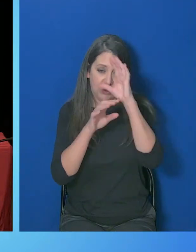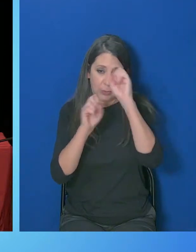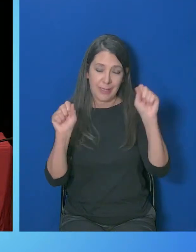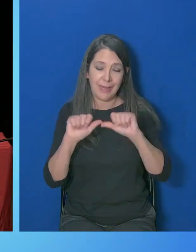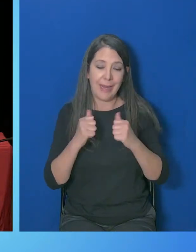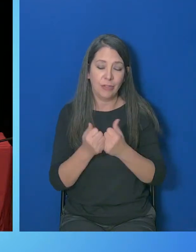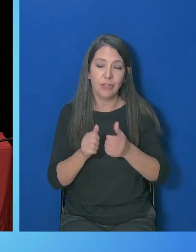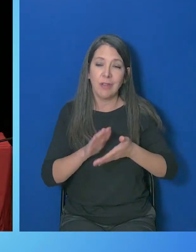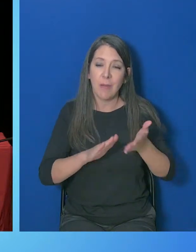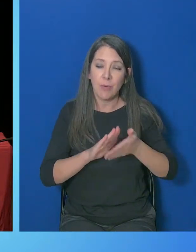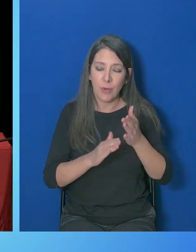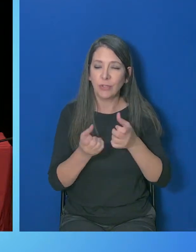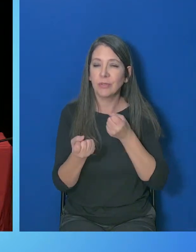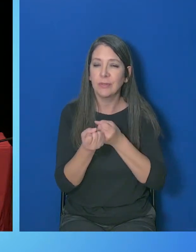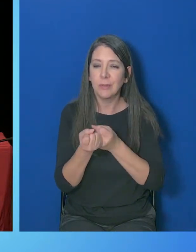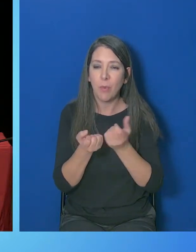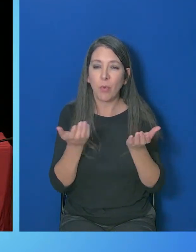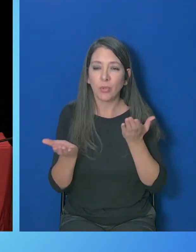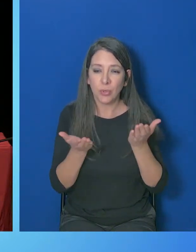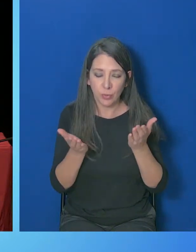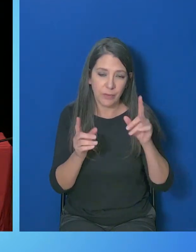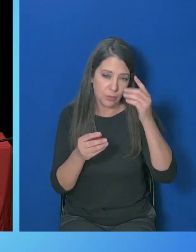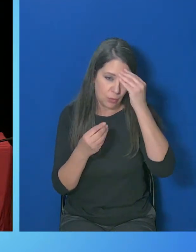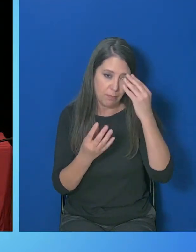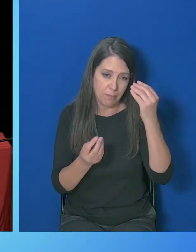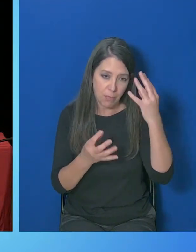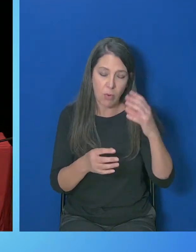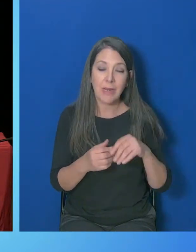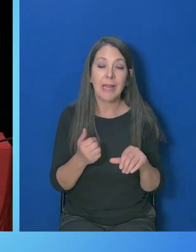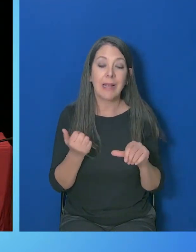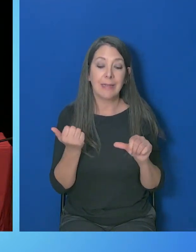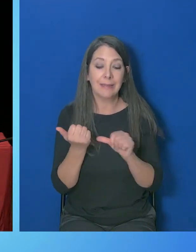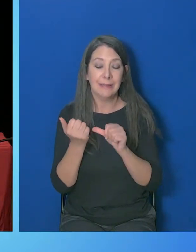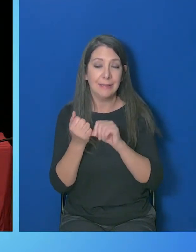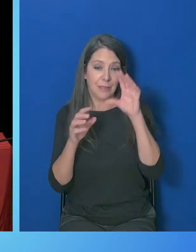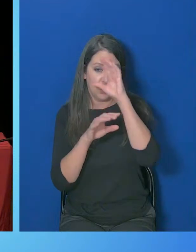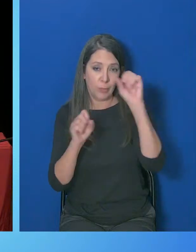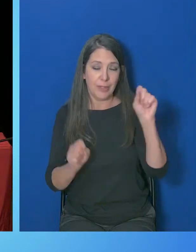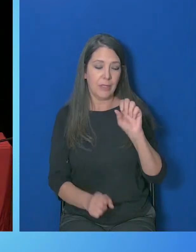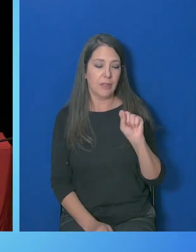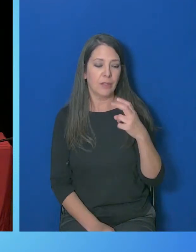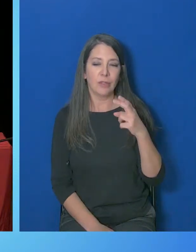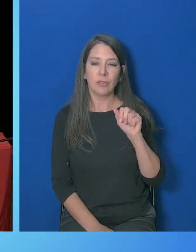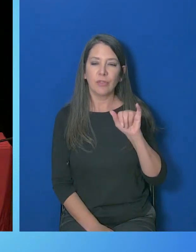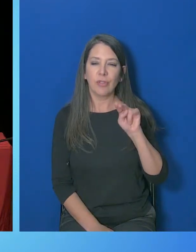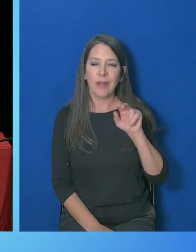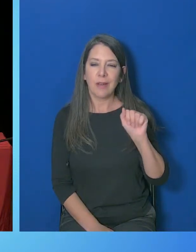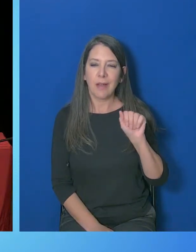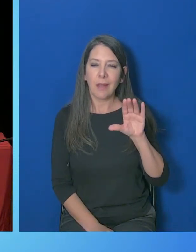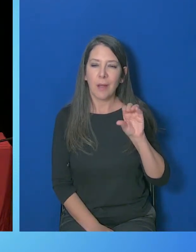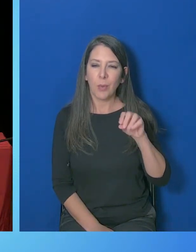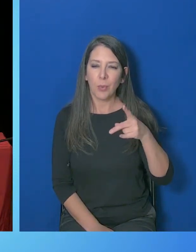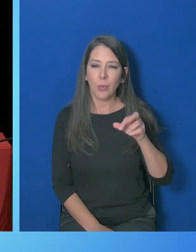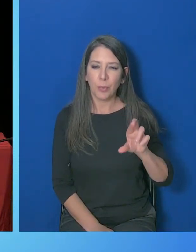Agency Operation and Support Services Report. Assistant Superintendent Shana Cooper.